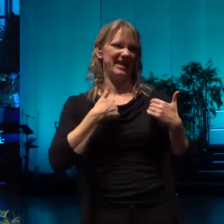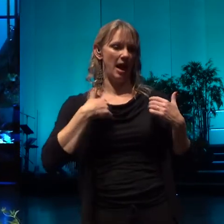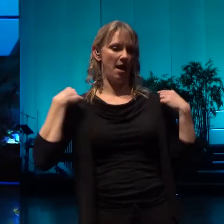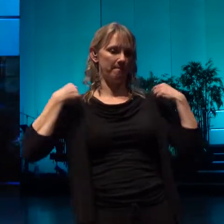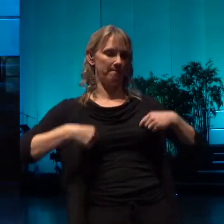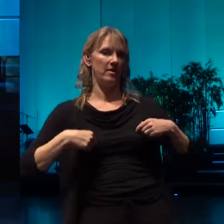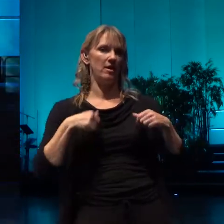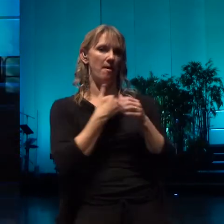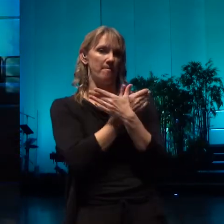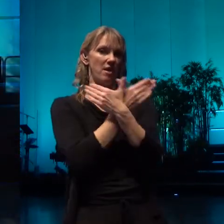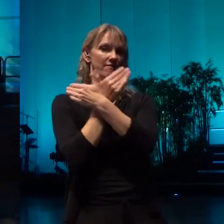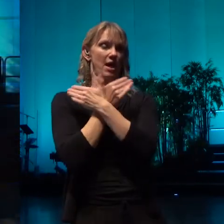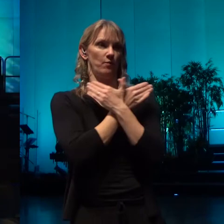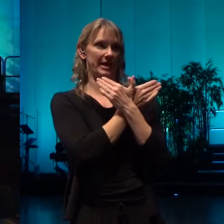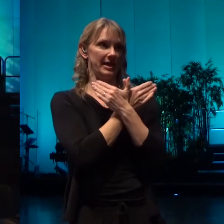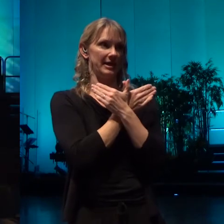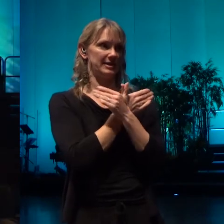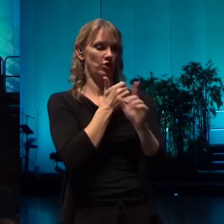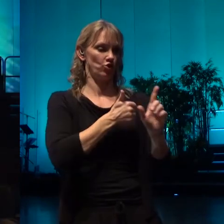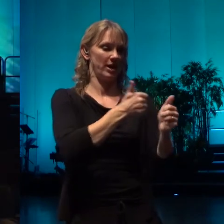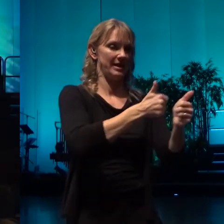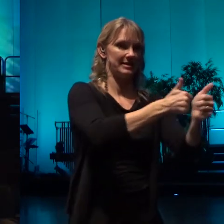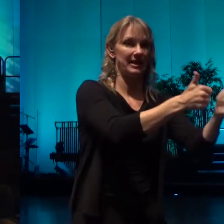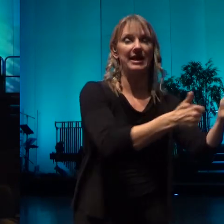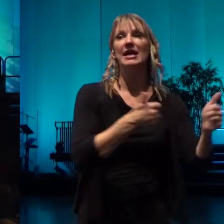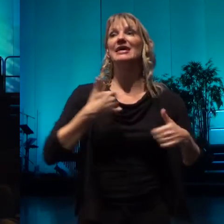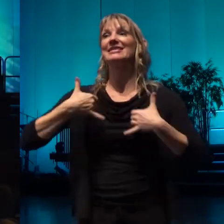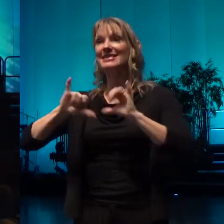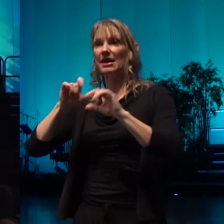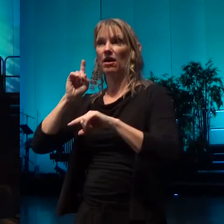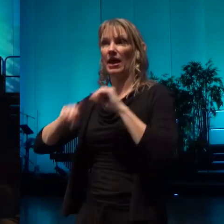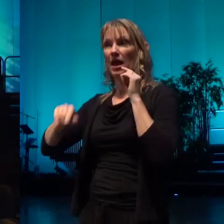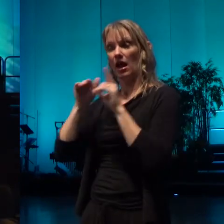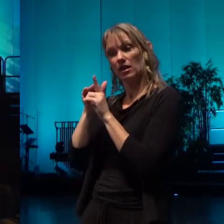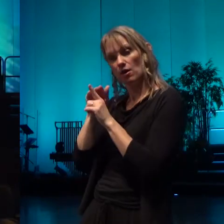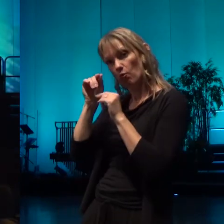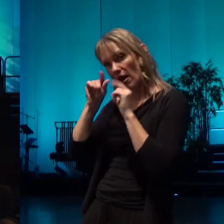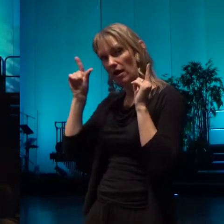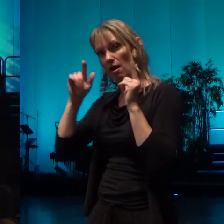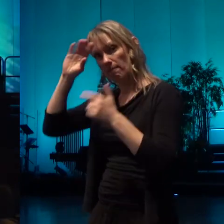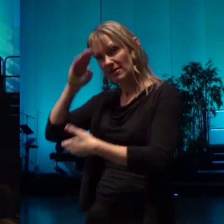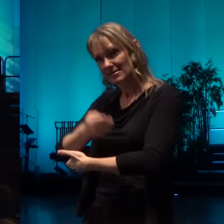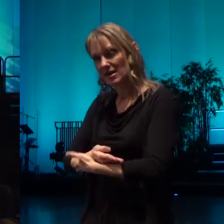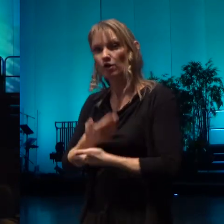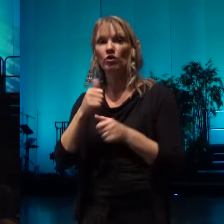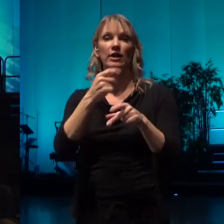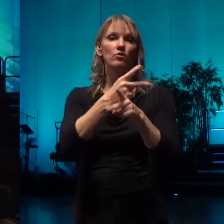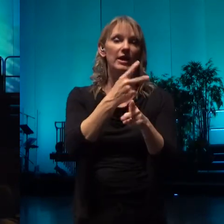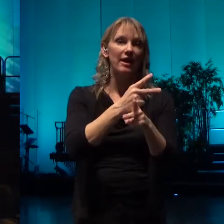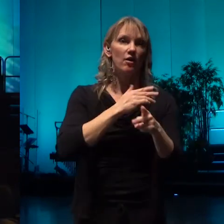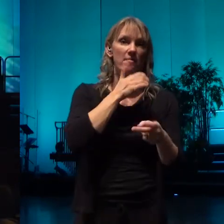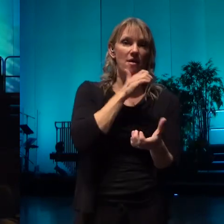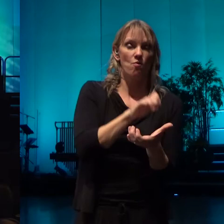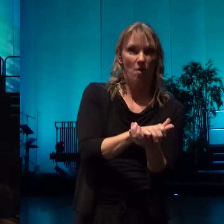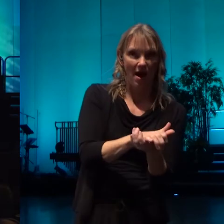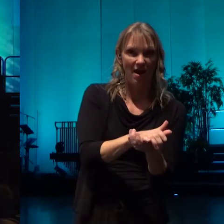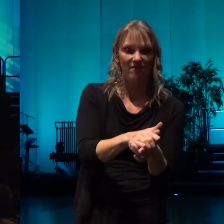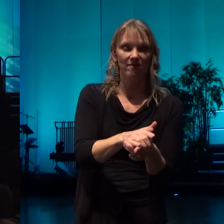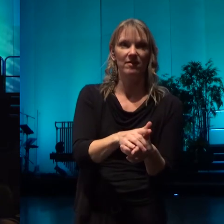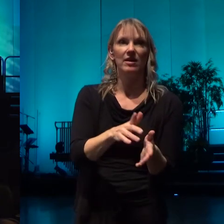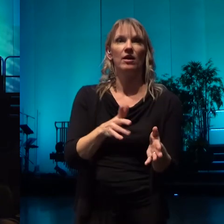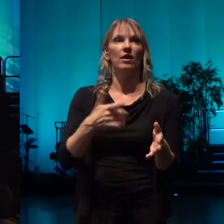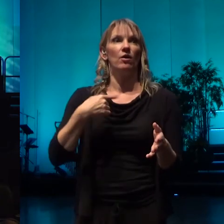house. I still haven't been able to get my son out of bed and awake. I'm trying to take care of my wife, and we're in one of those